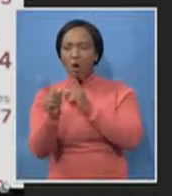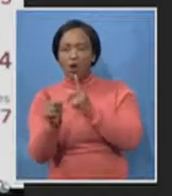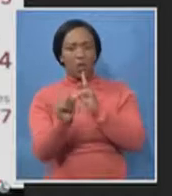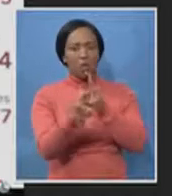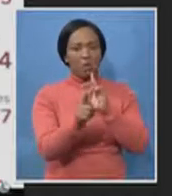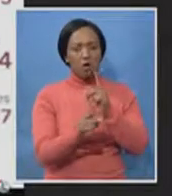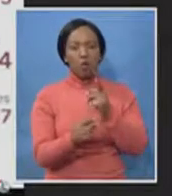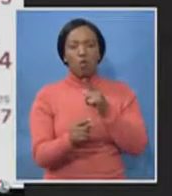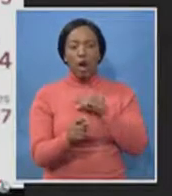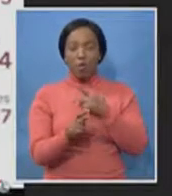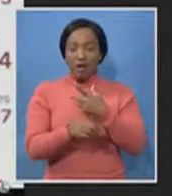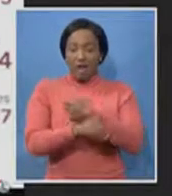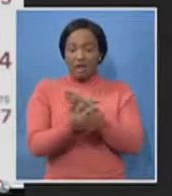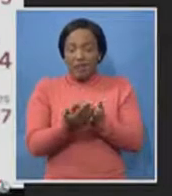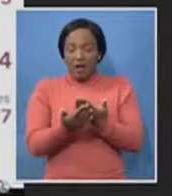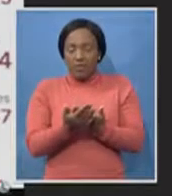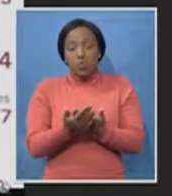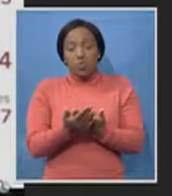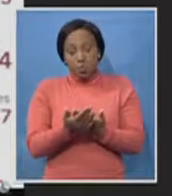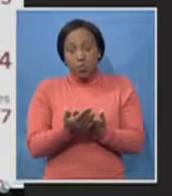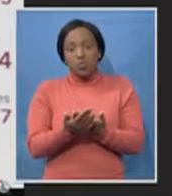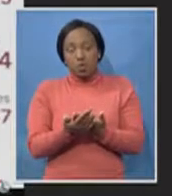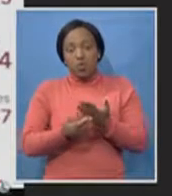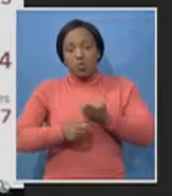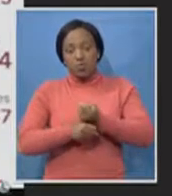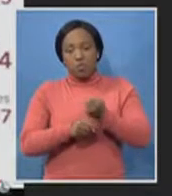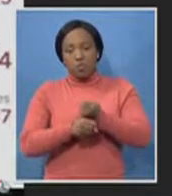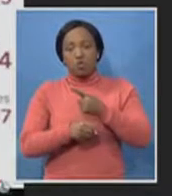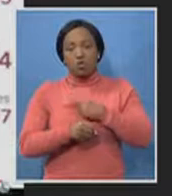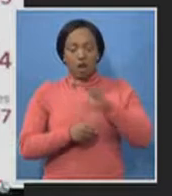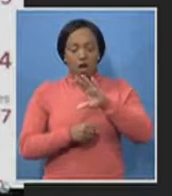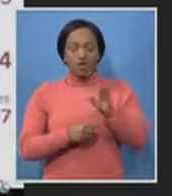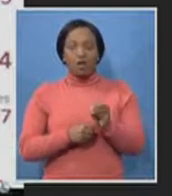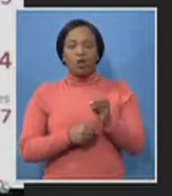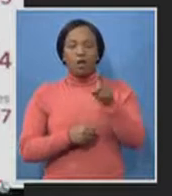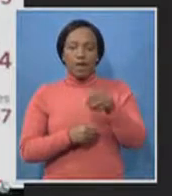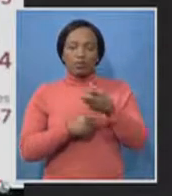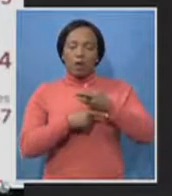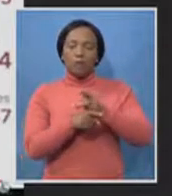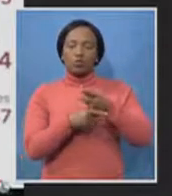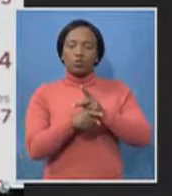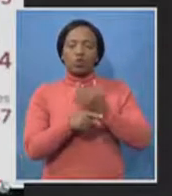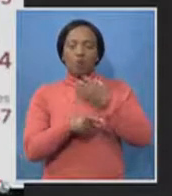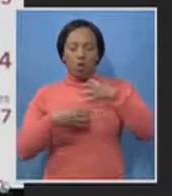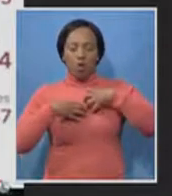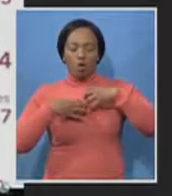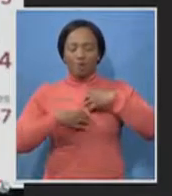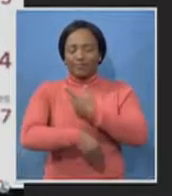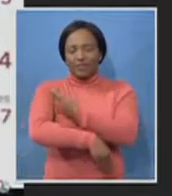we as a continent need to be able to produce and manufacture our own vaccines. I think that's something that we really